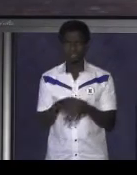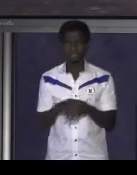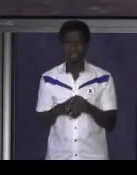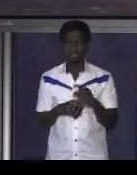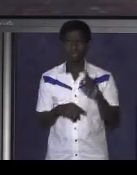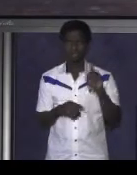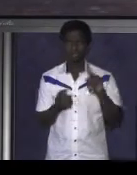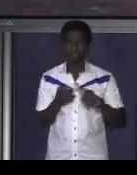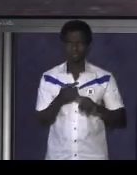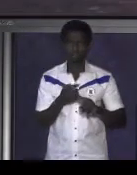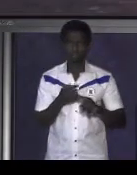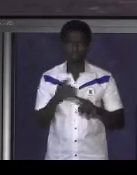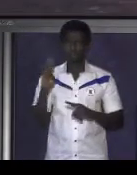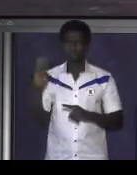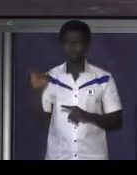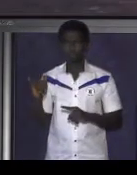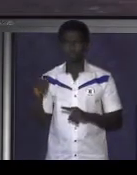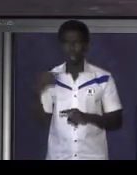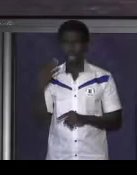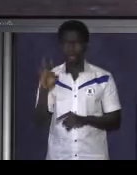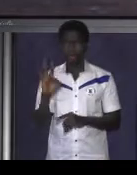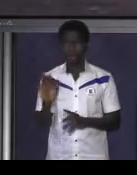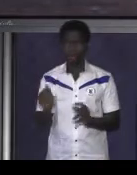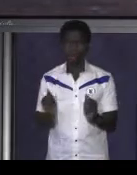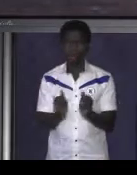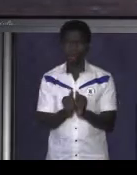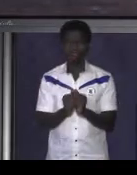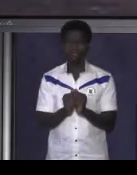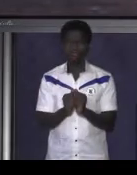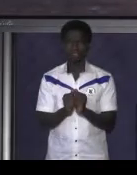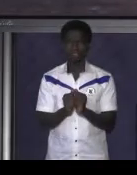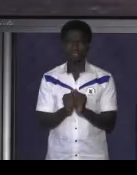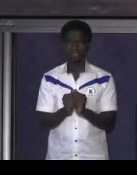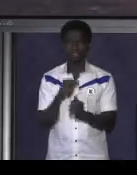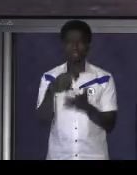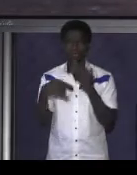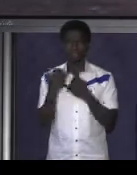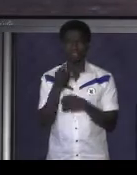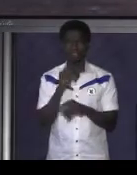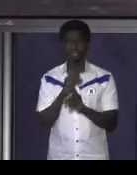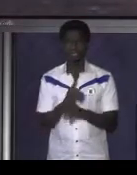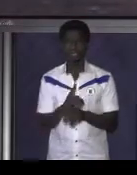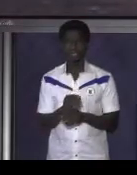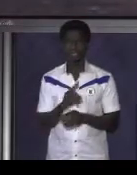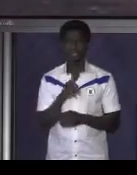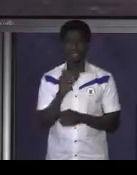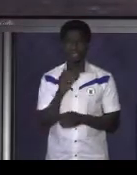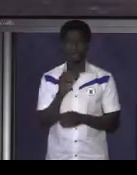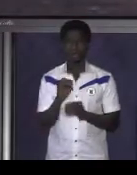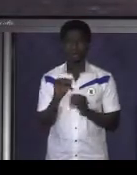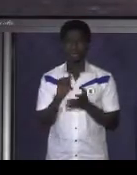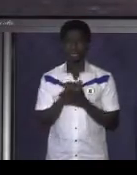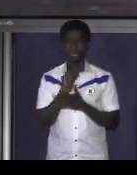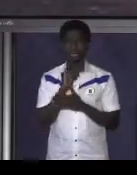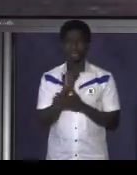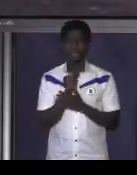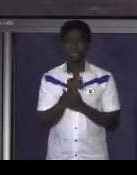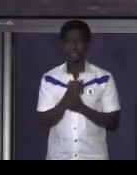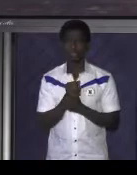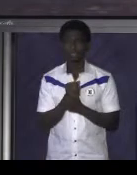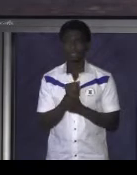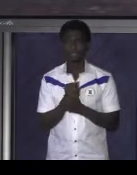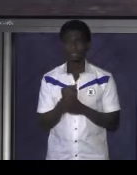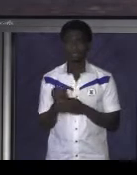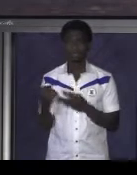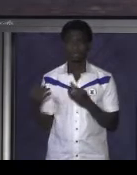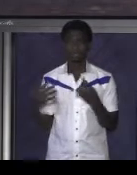by headache, of headache, or with headache? What is the answer? Oh, that's a chorus